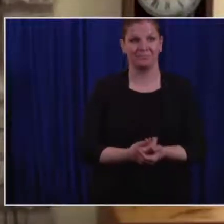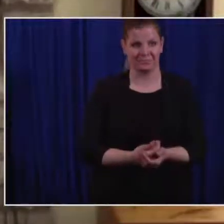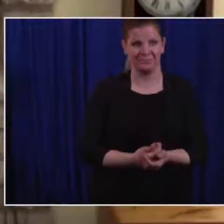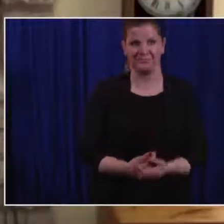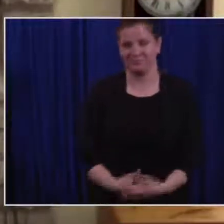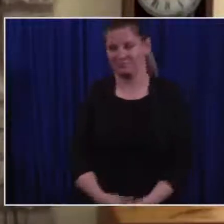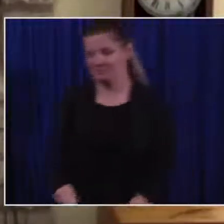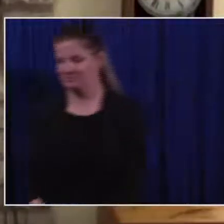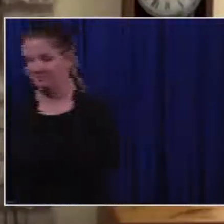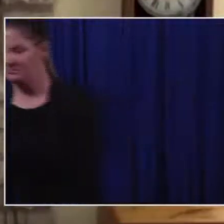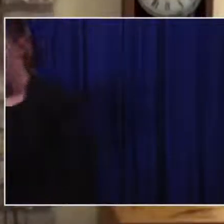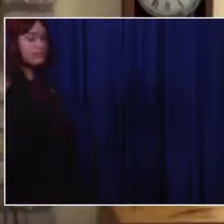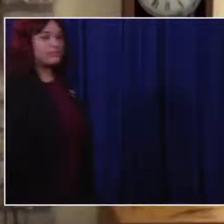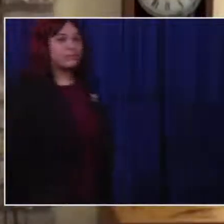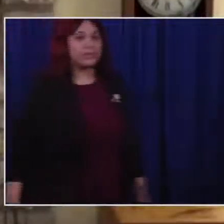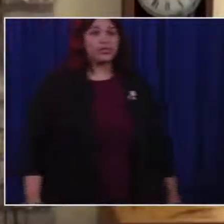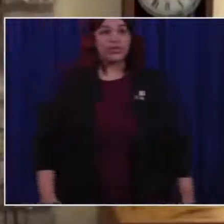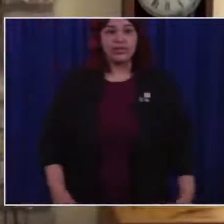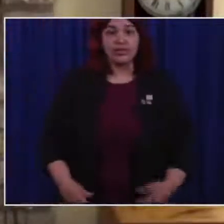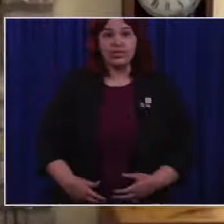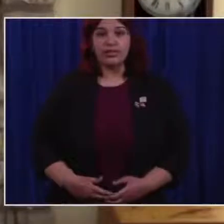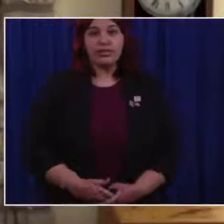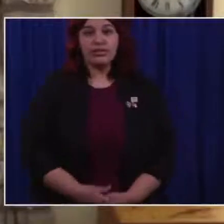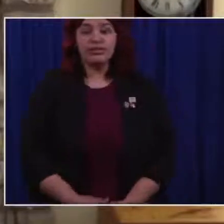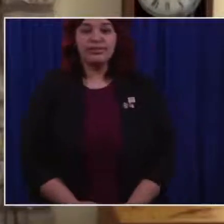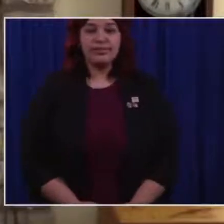one. All